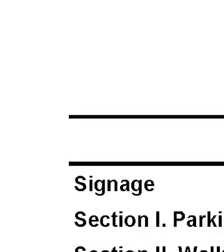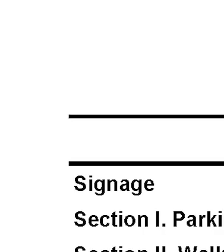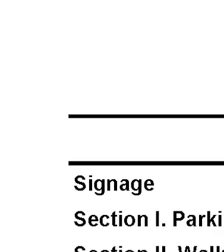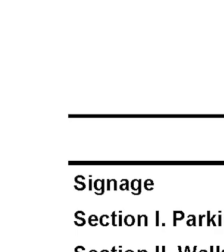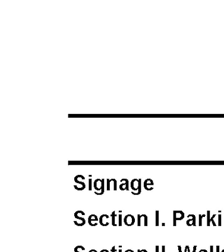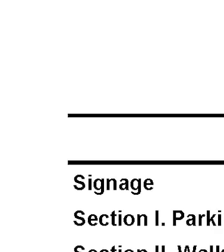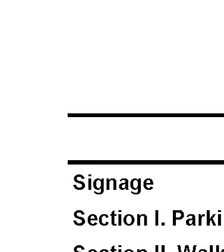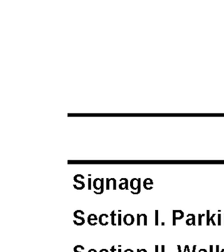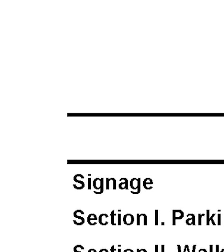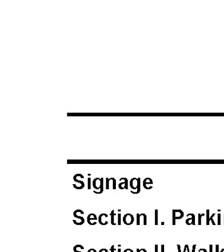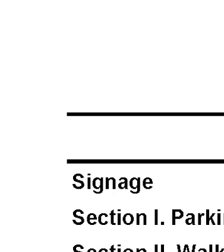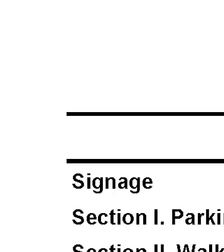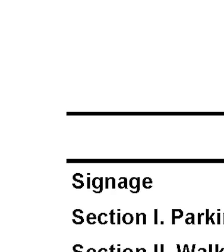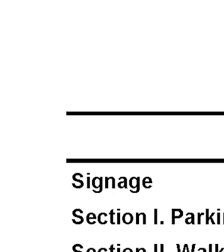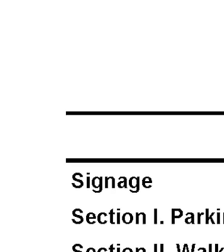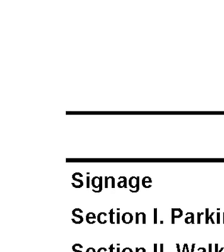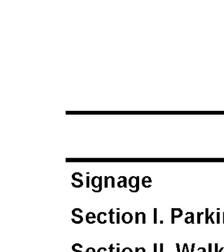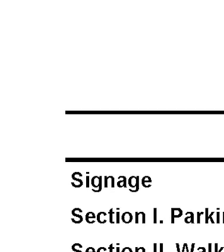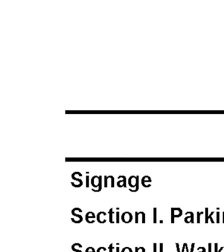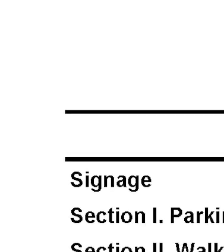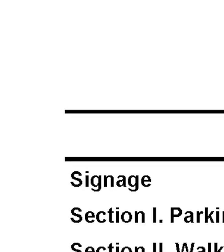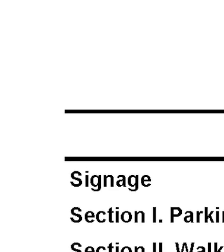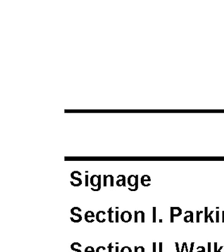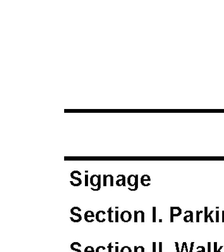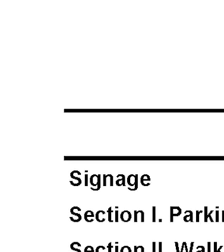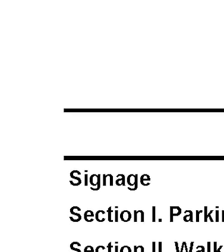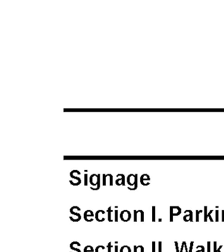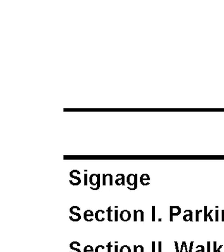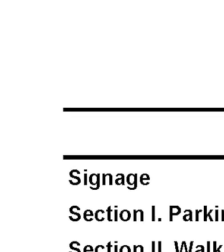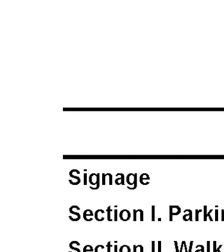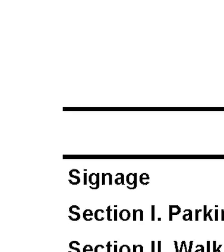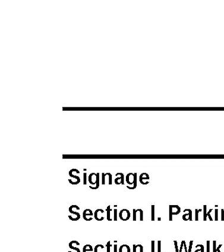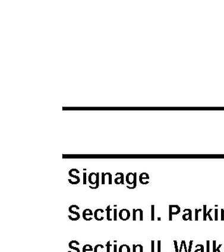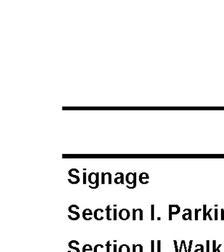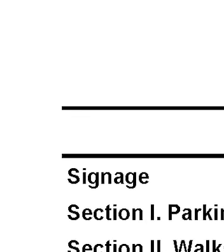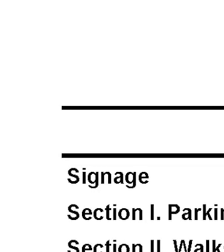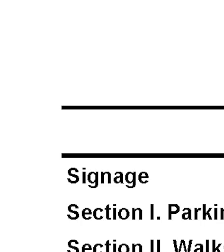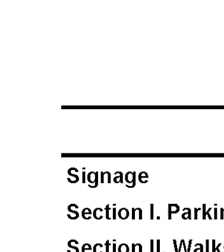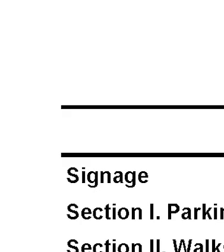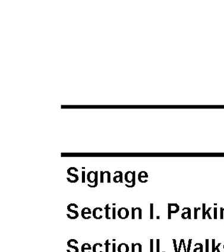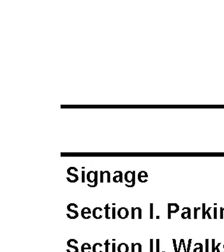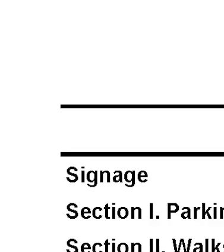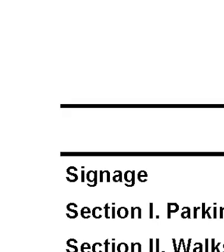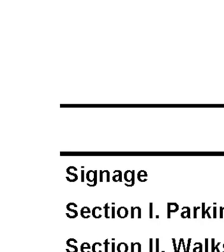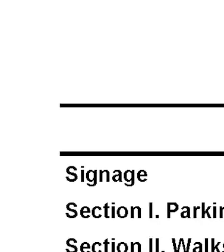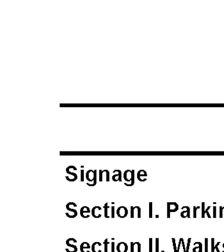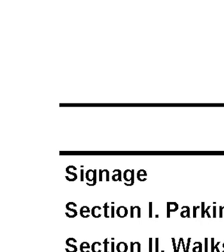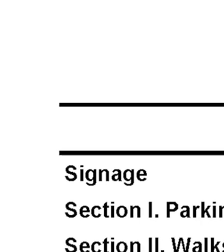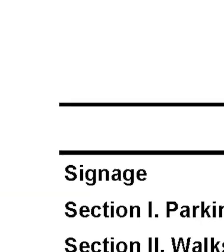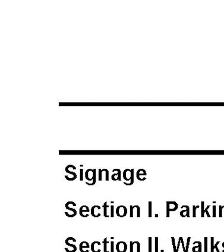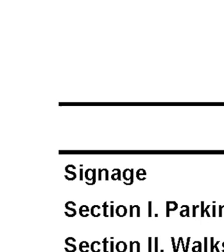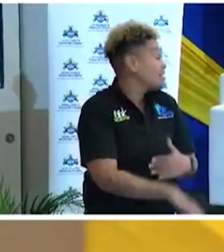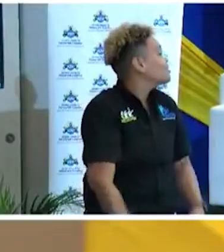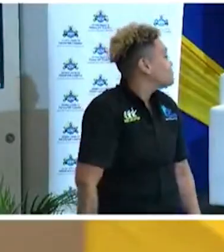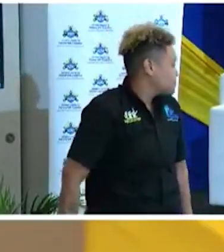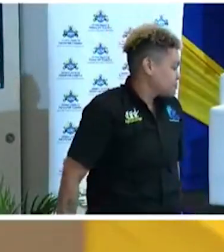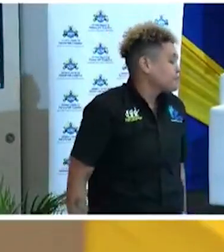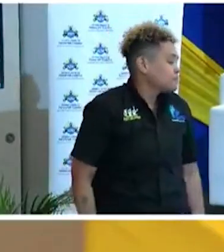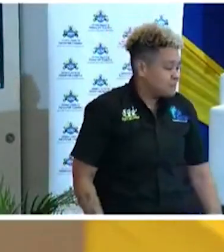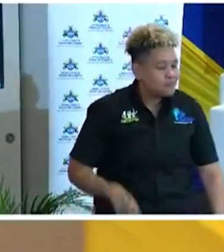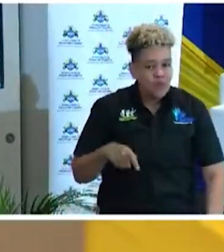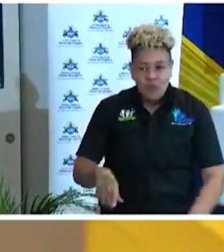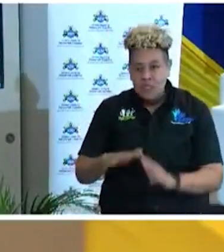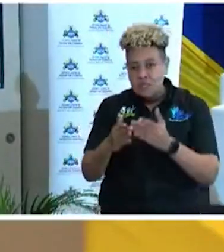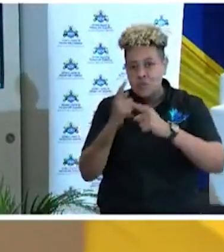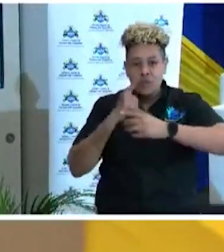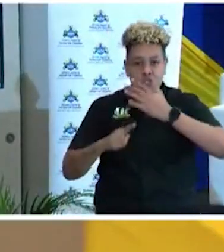and guest rooms, restaurants, hazards and emergency, elevators and automated teller machines, among other things. So this